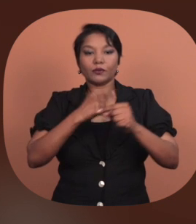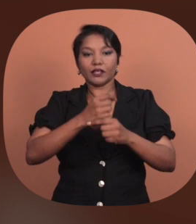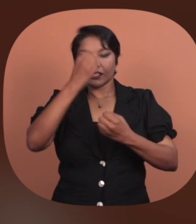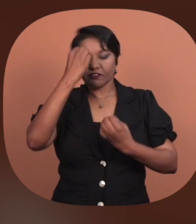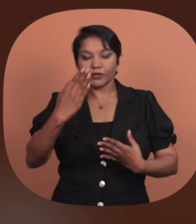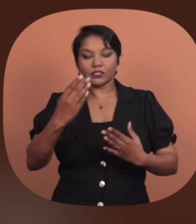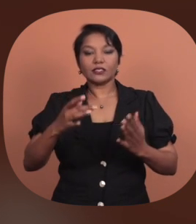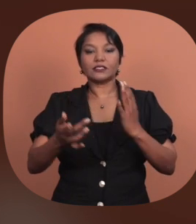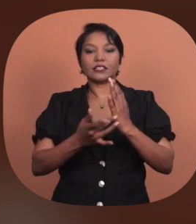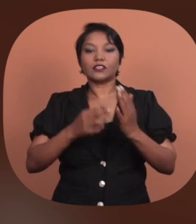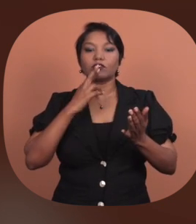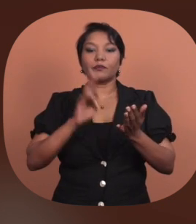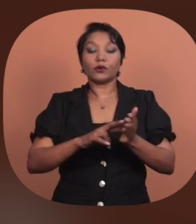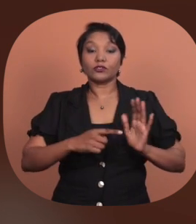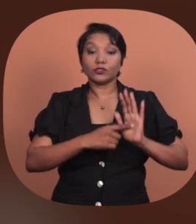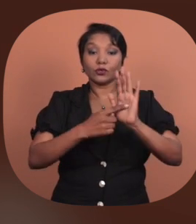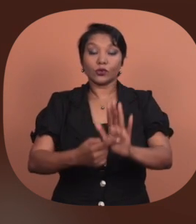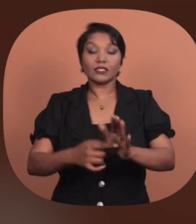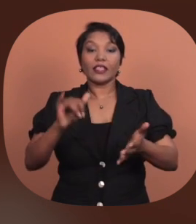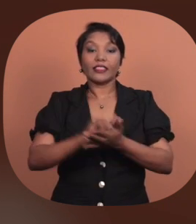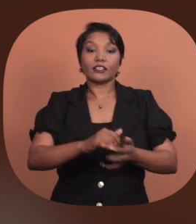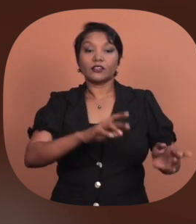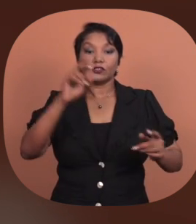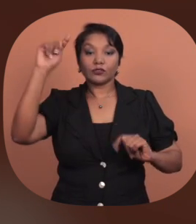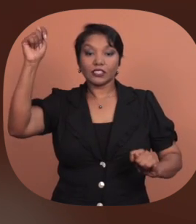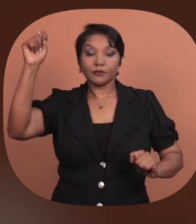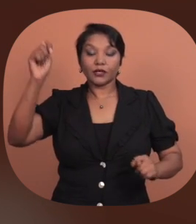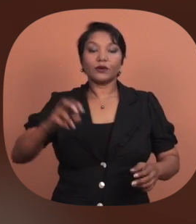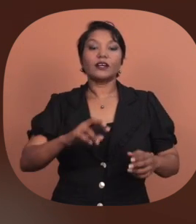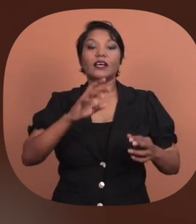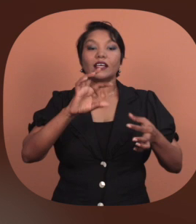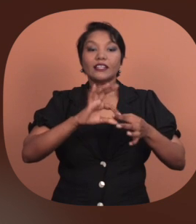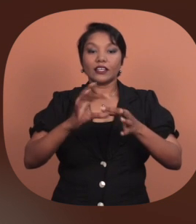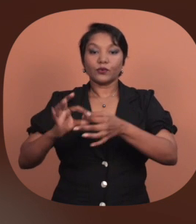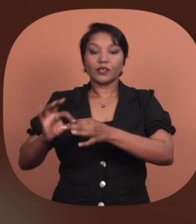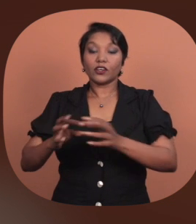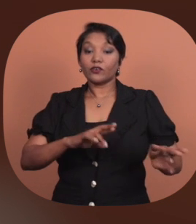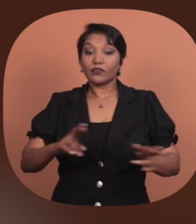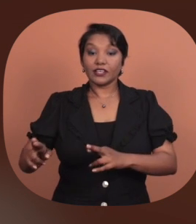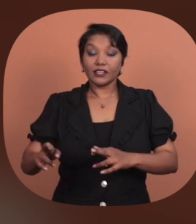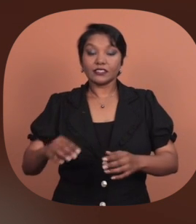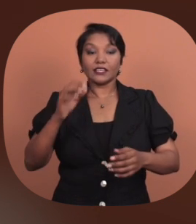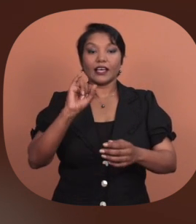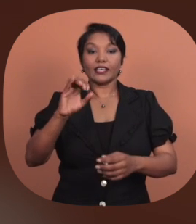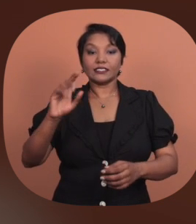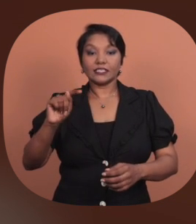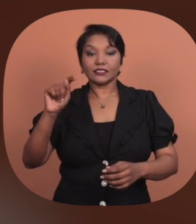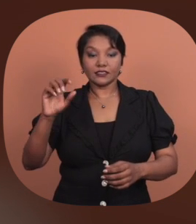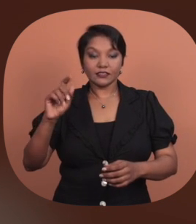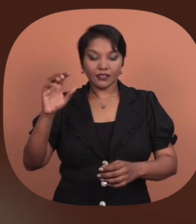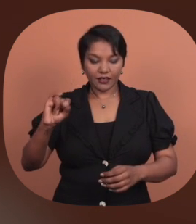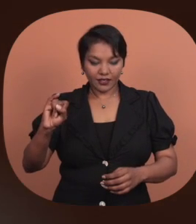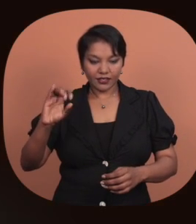and Tobago's Network Readiness Index moved from 70 to 67, with an improvement of the overall score to